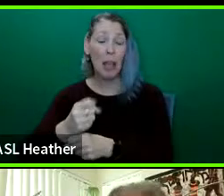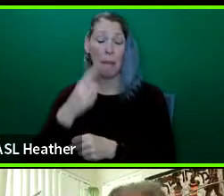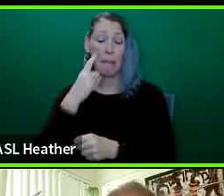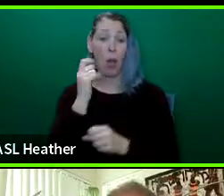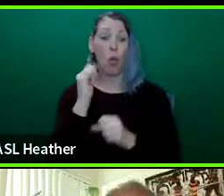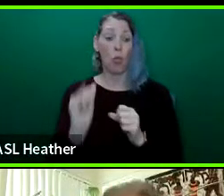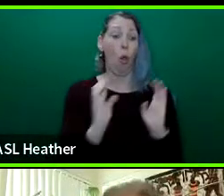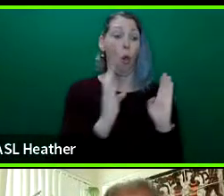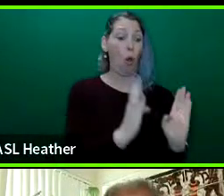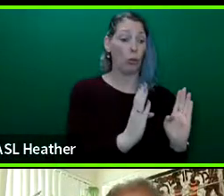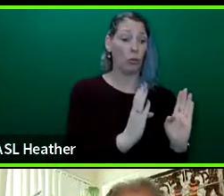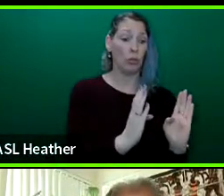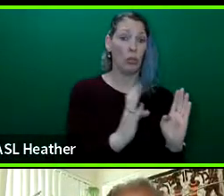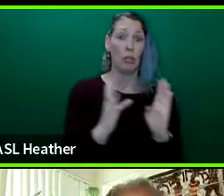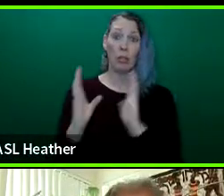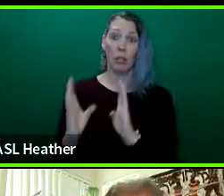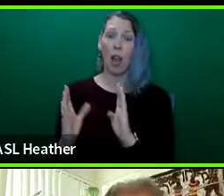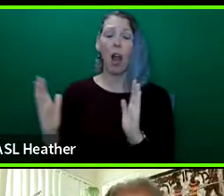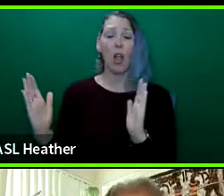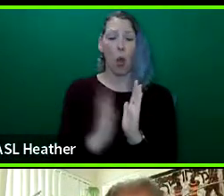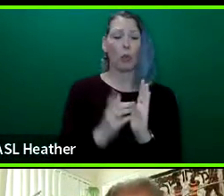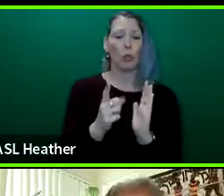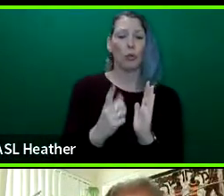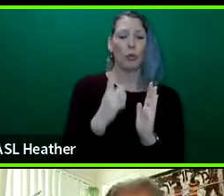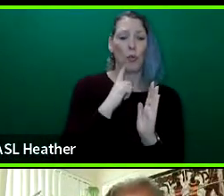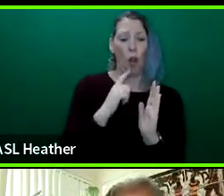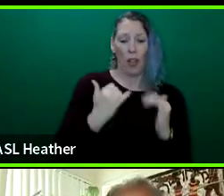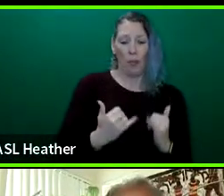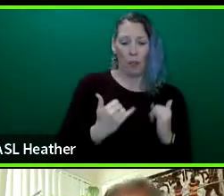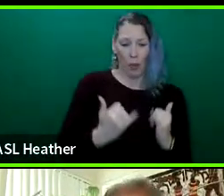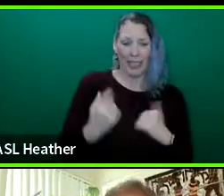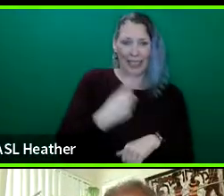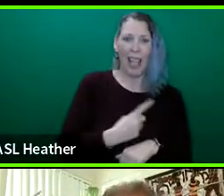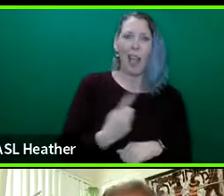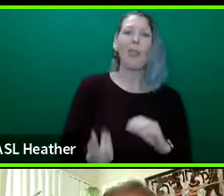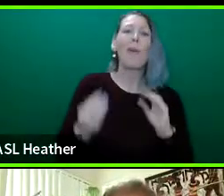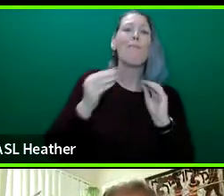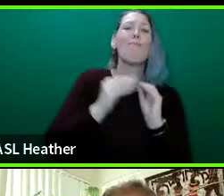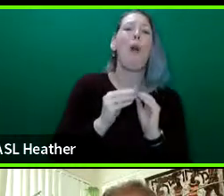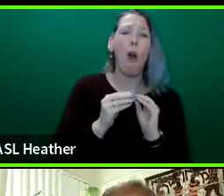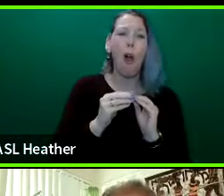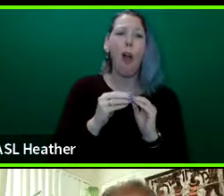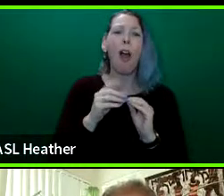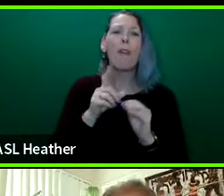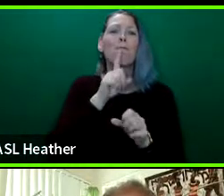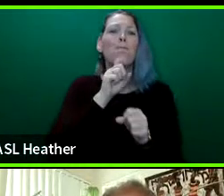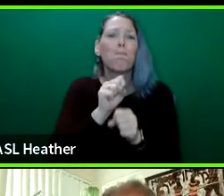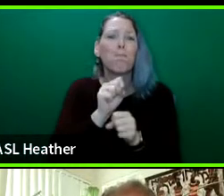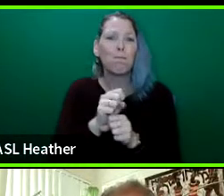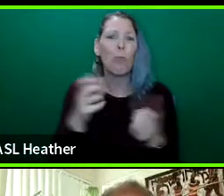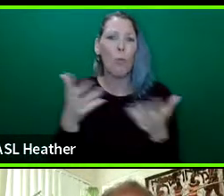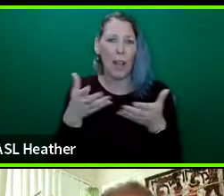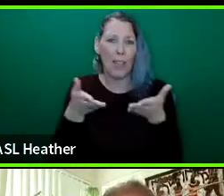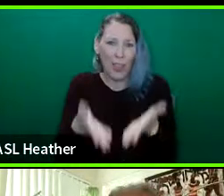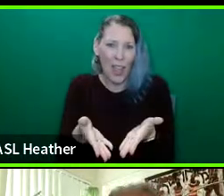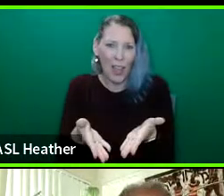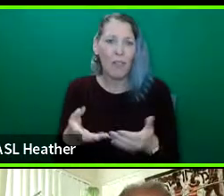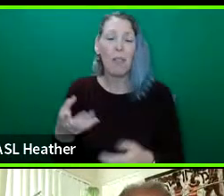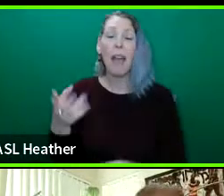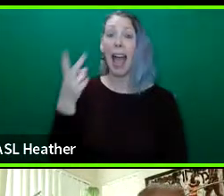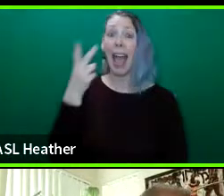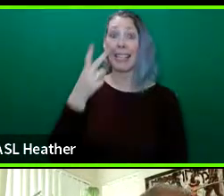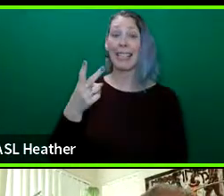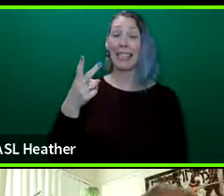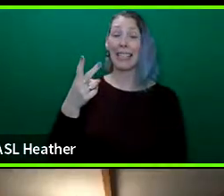the closer you are to the present day, the more certain we can be about what's there. You know, I see that